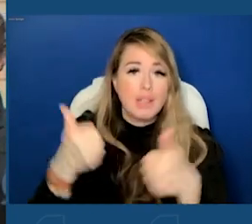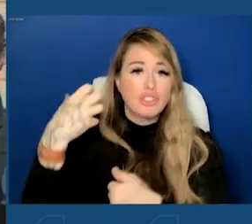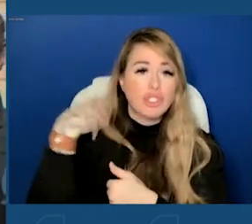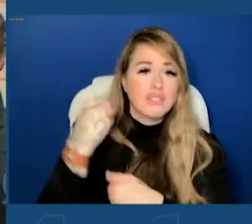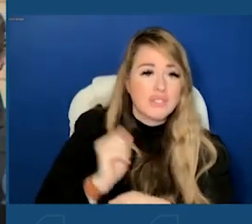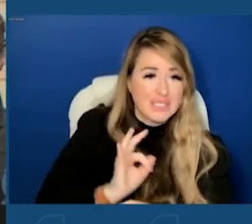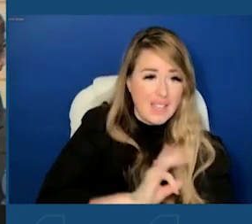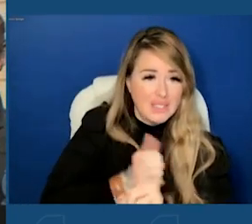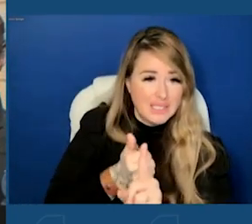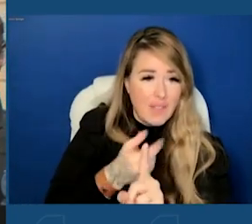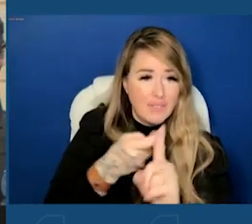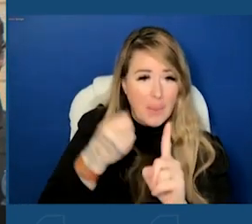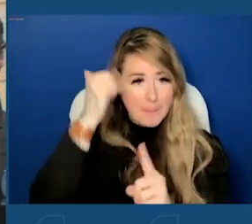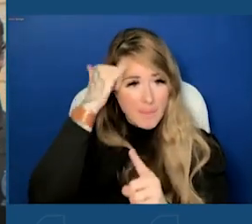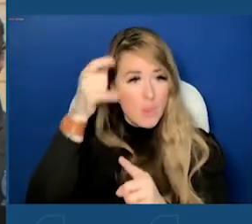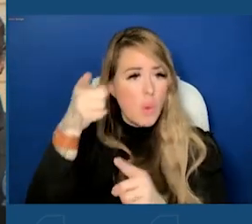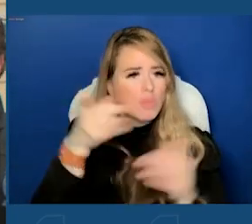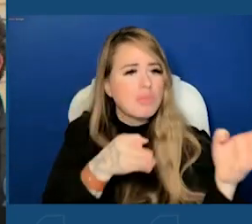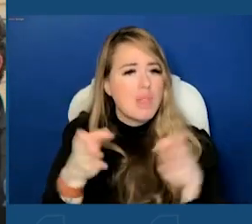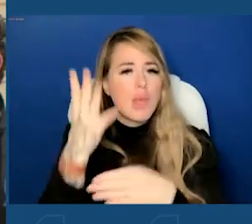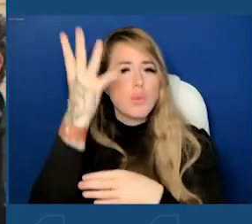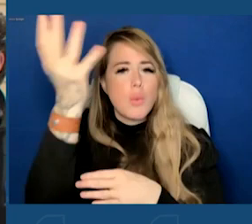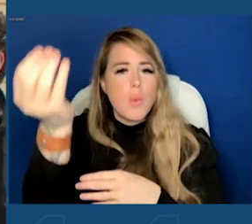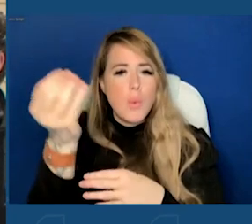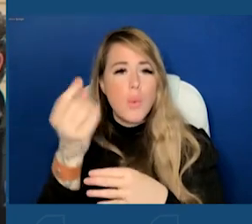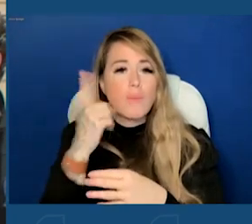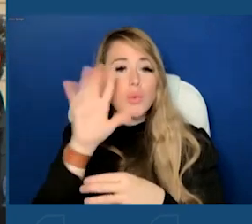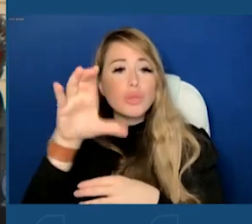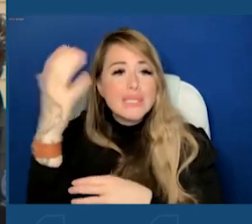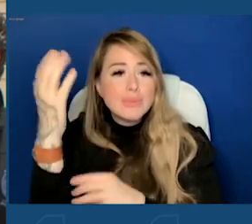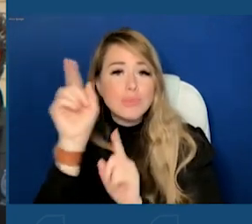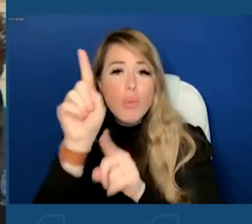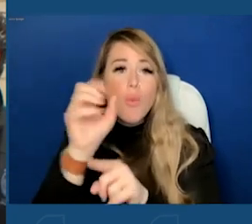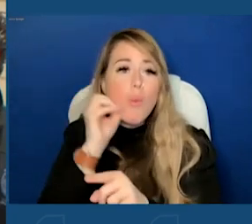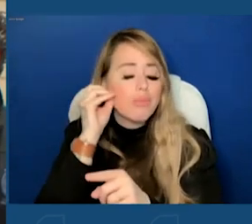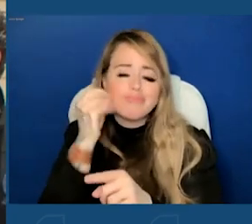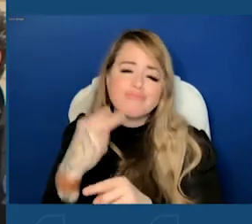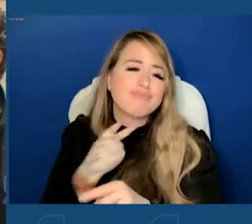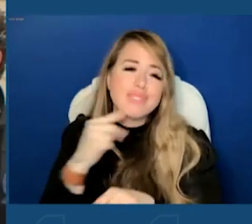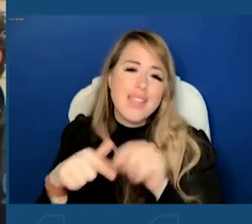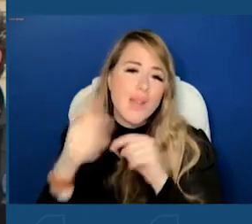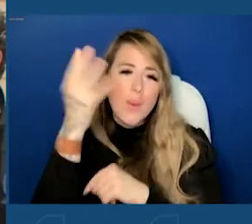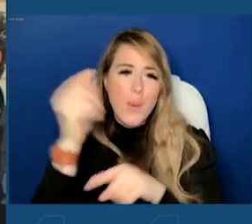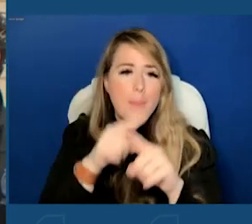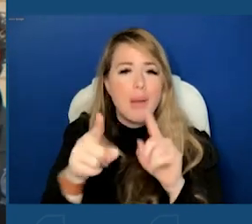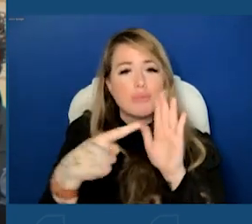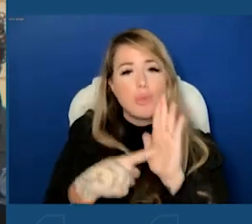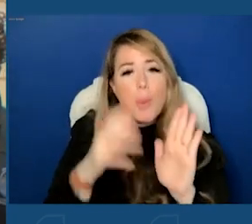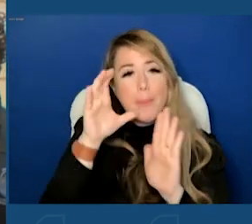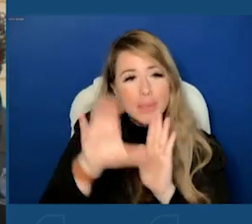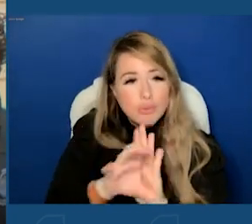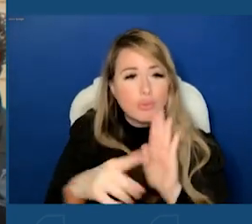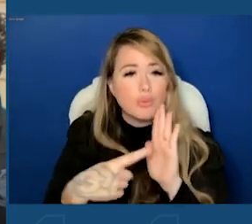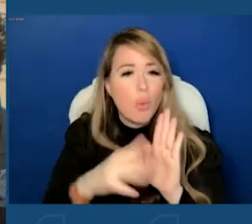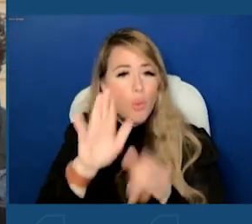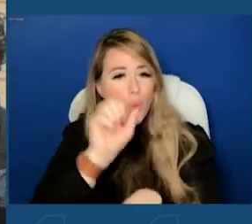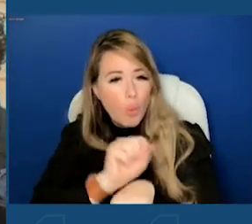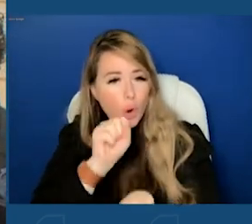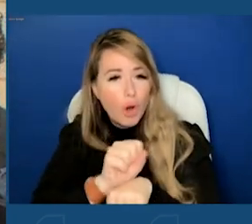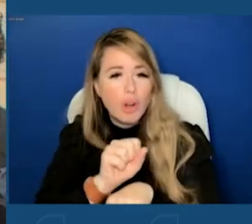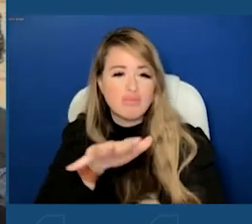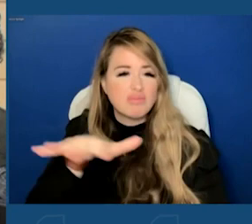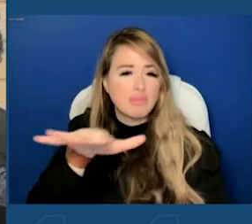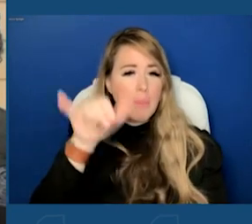Buffalo. She was planning on going for Christmas at home. She couldn't get there, but she showed pictures there and showed the work that you're doing up in the Buffalo